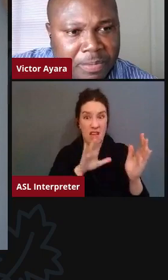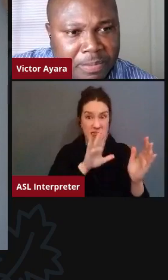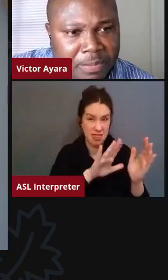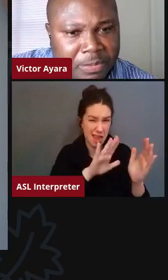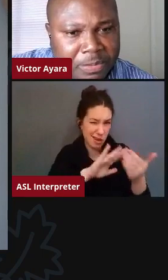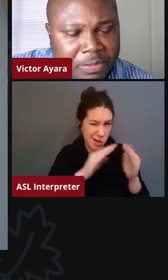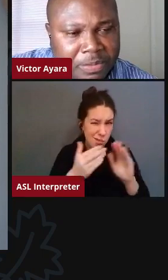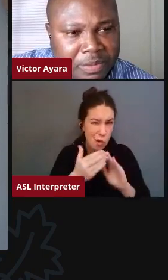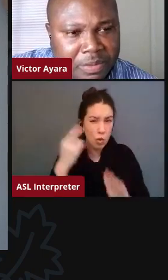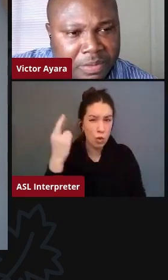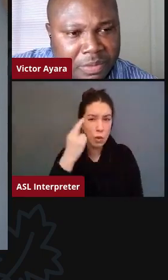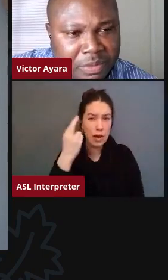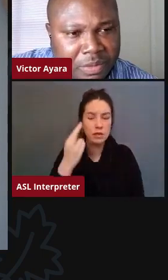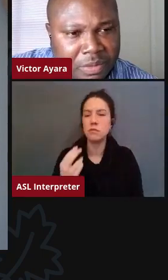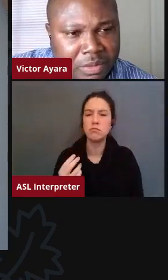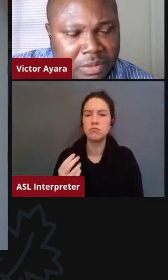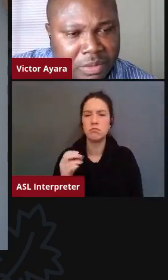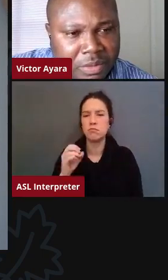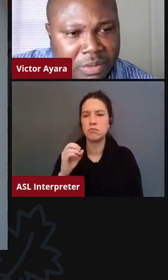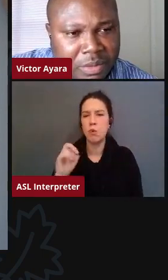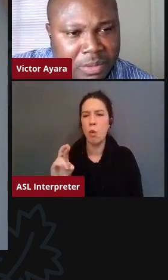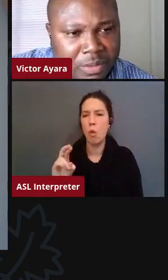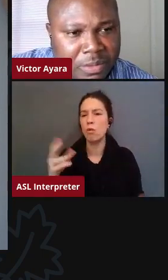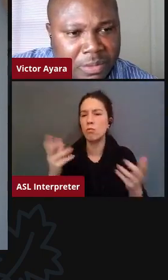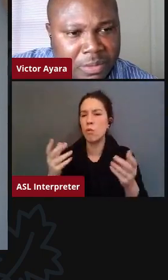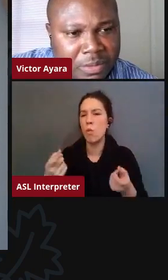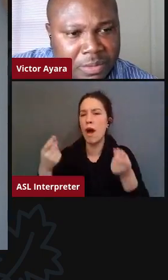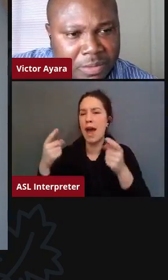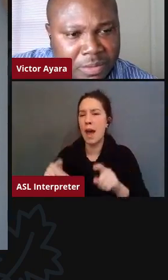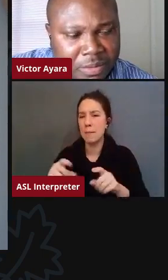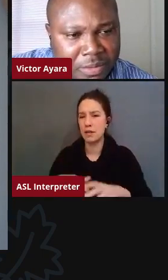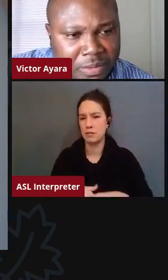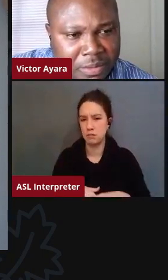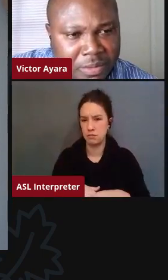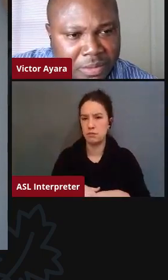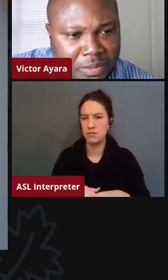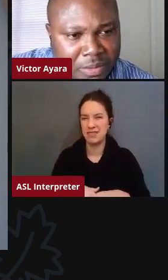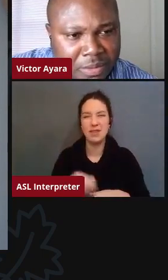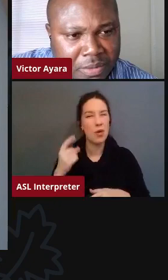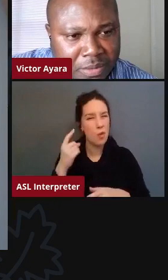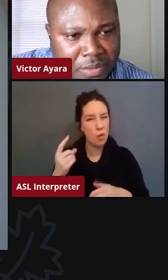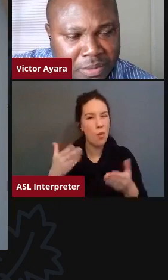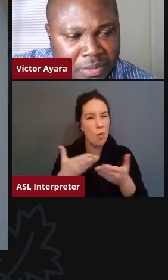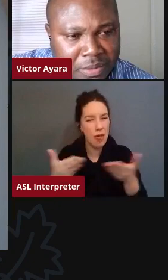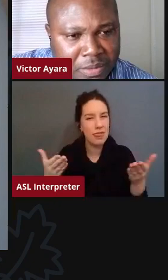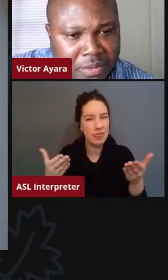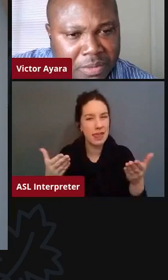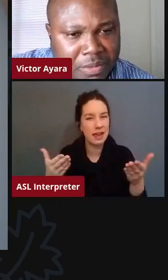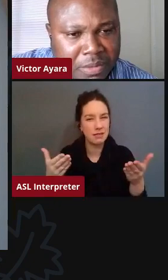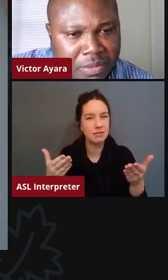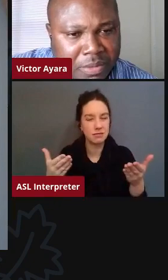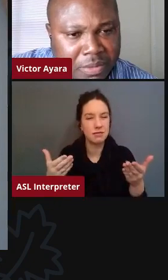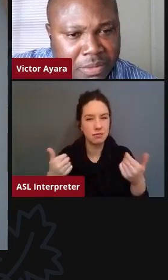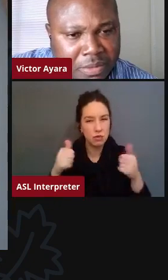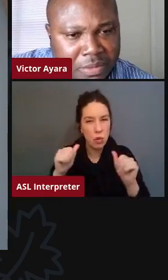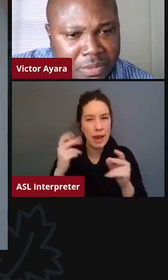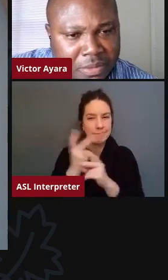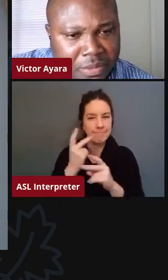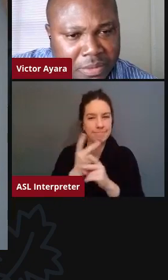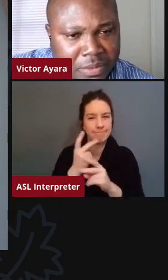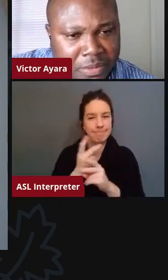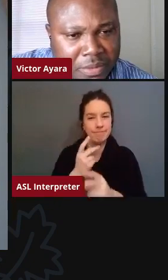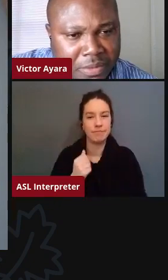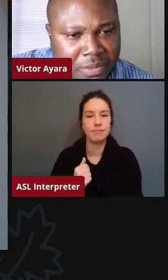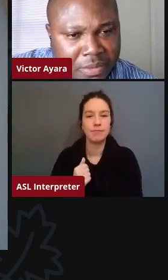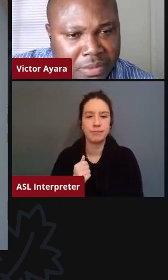happens because there's a large number of women there? So that's one of the things that I try to calculate out. And we're really looking